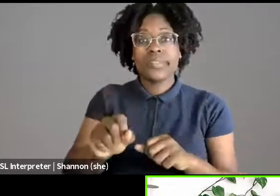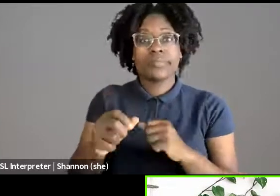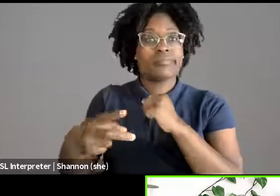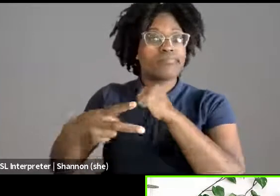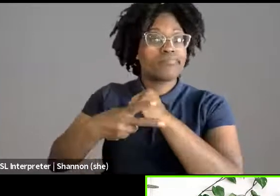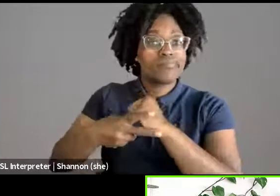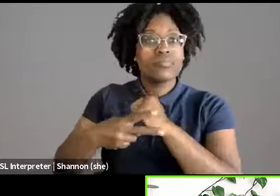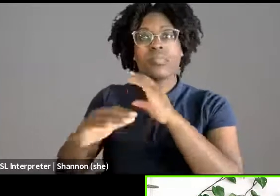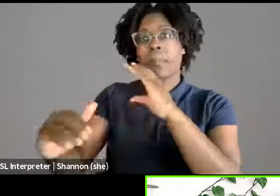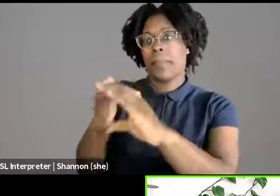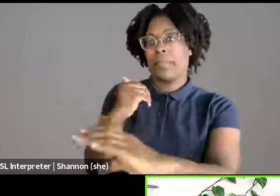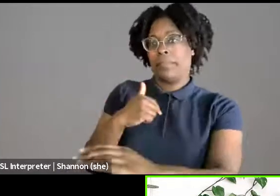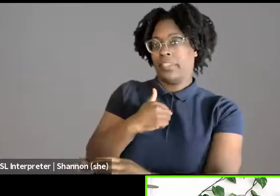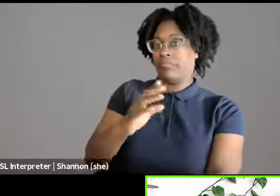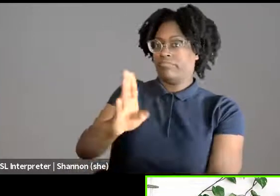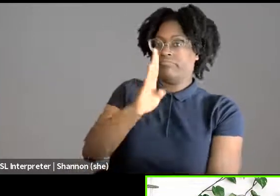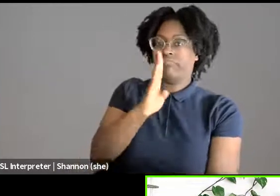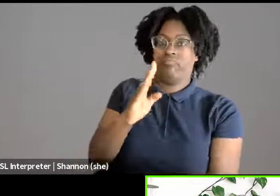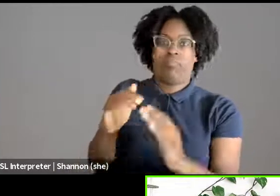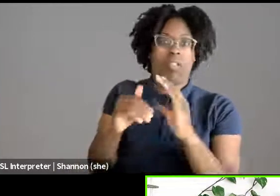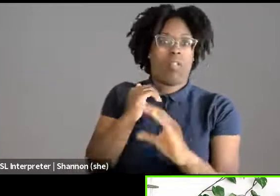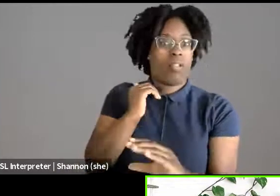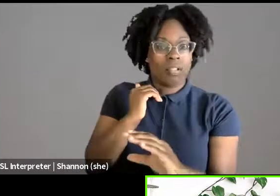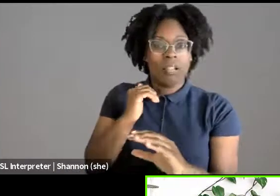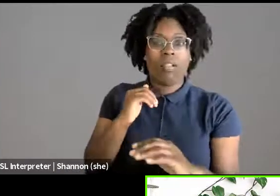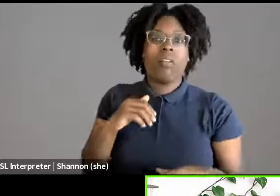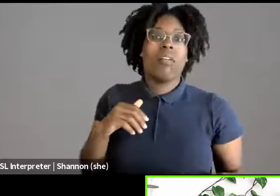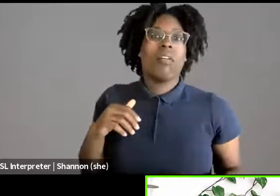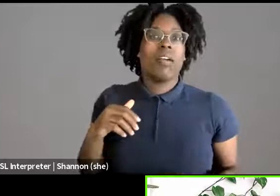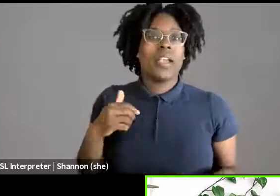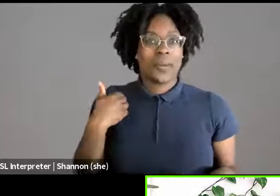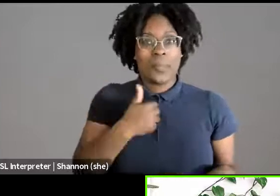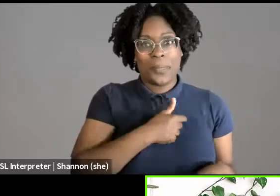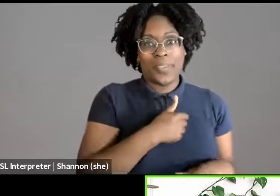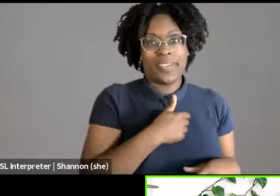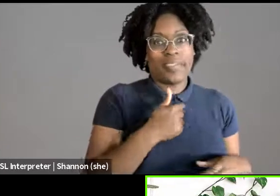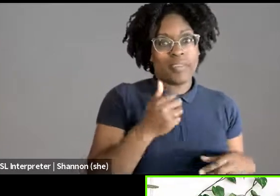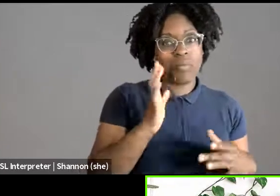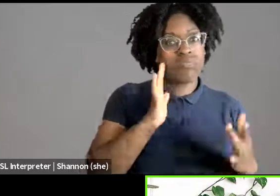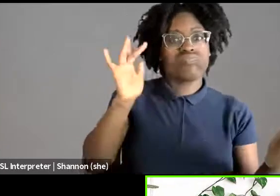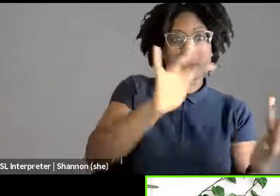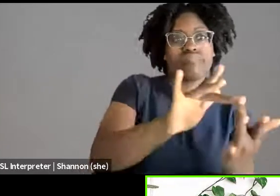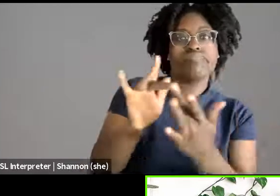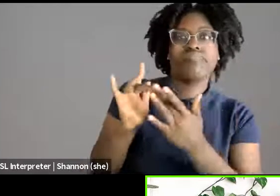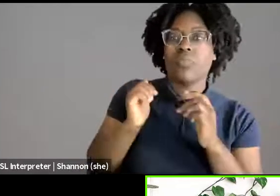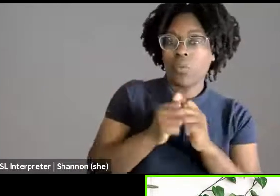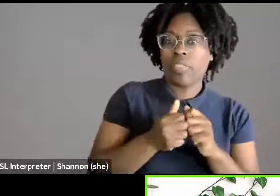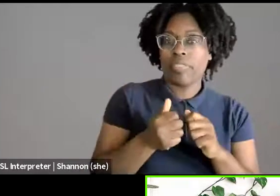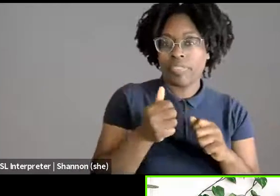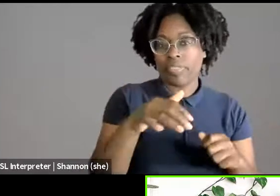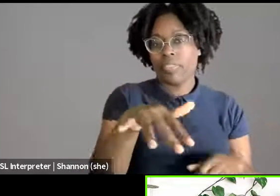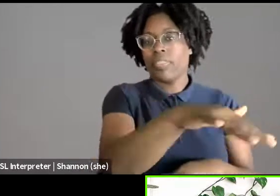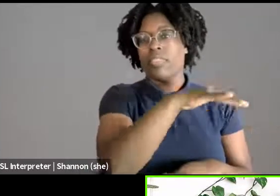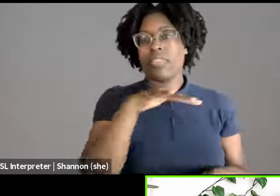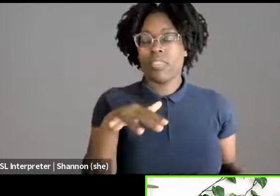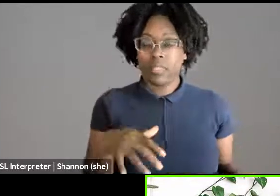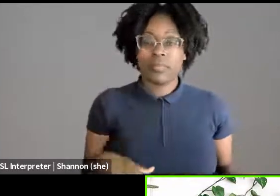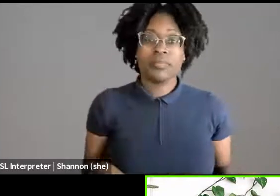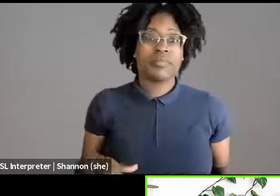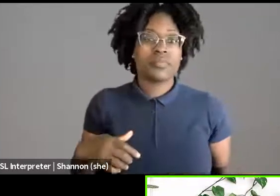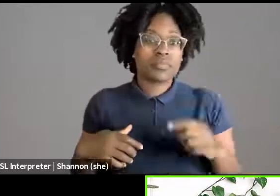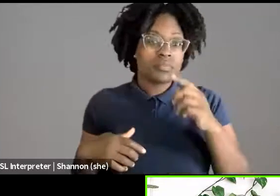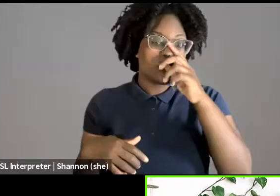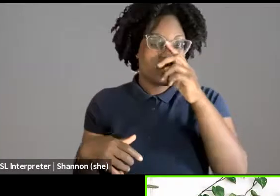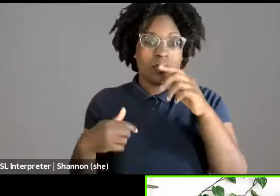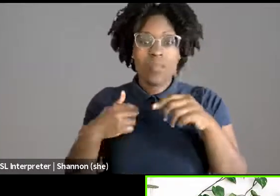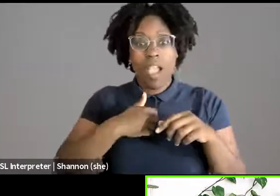are Indigenous to many areas of Turtle Island. And I would say I would extend that to the Americas more